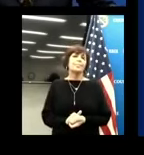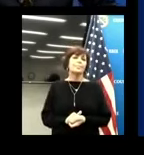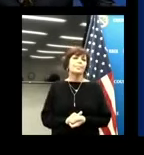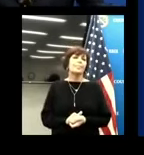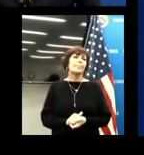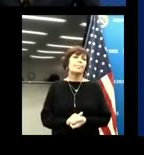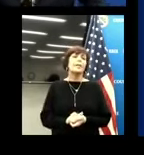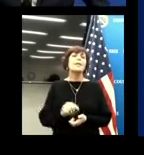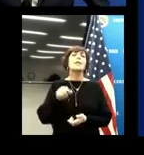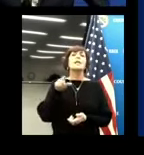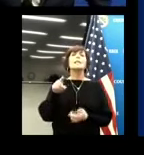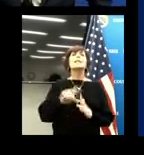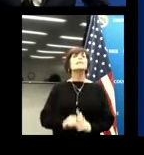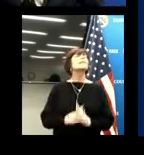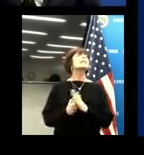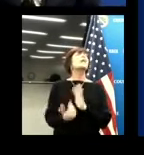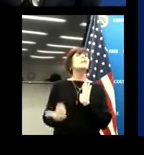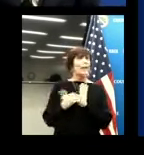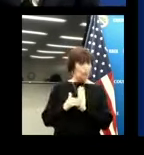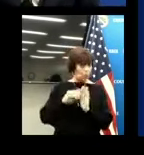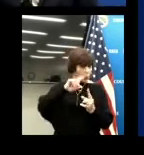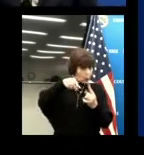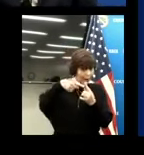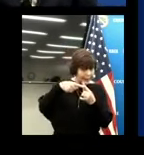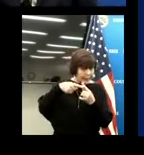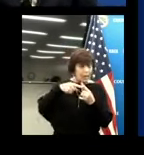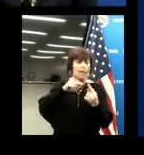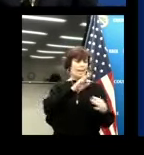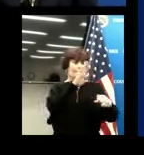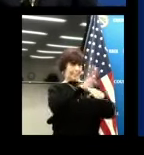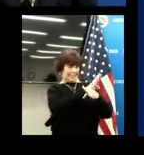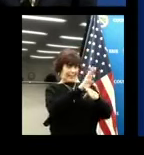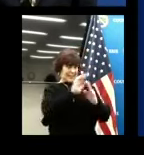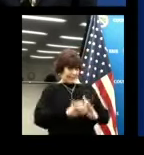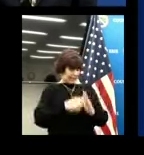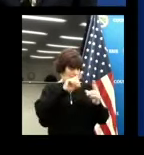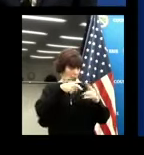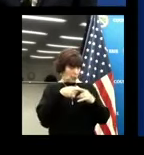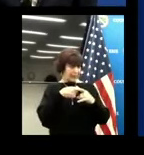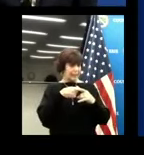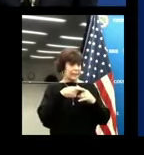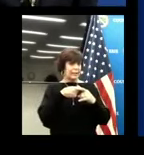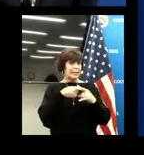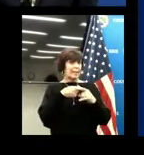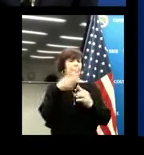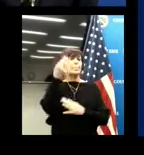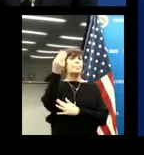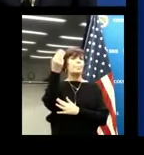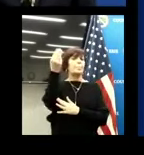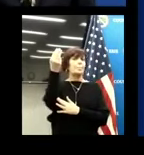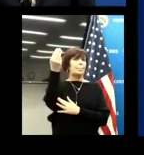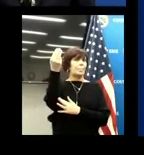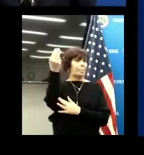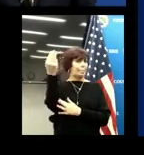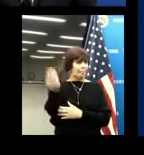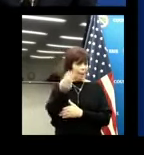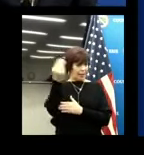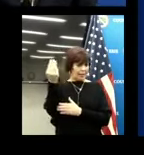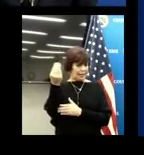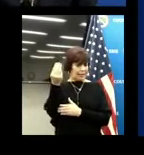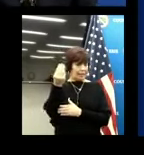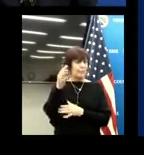zone. This is effective, once again, for all businesses Monday. So as of close of business